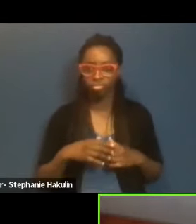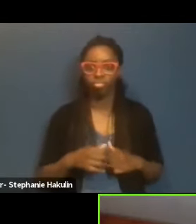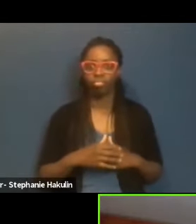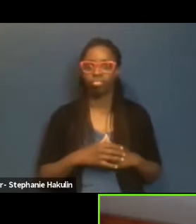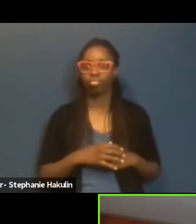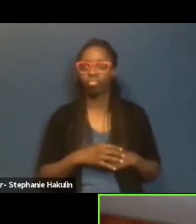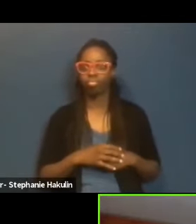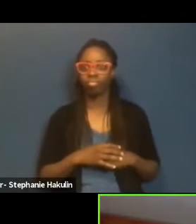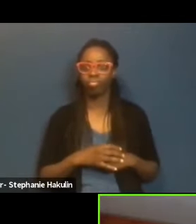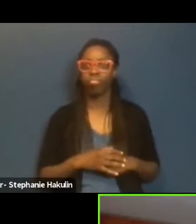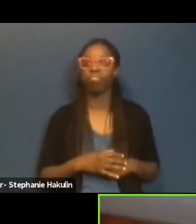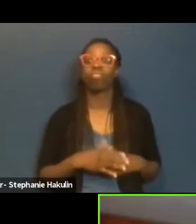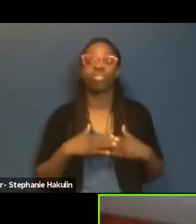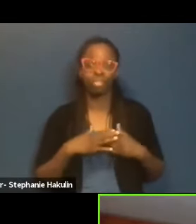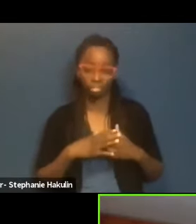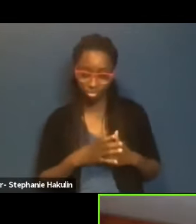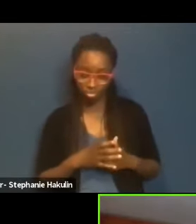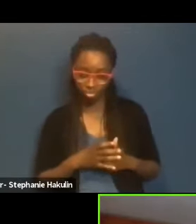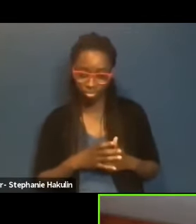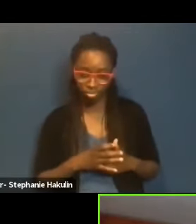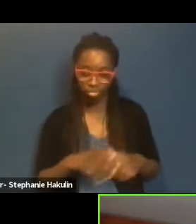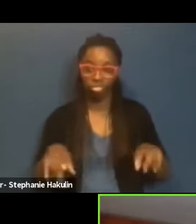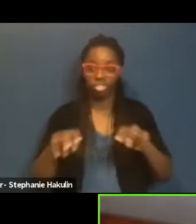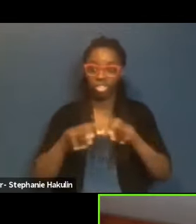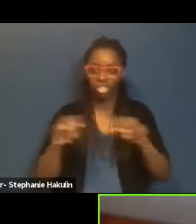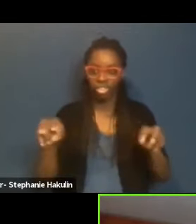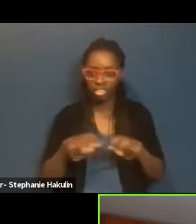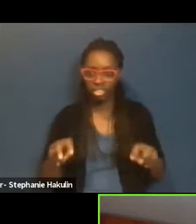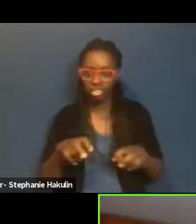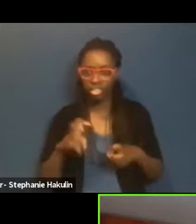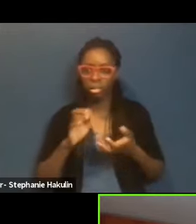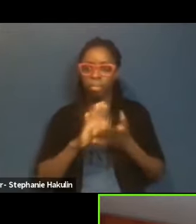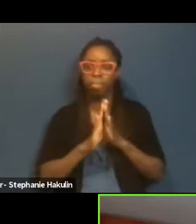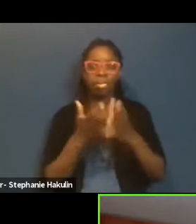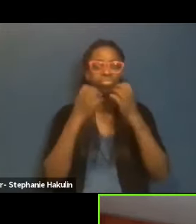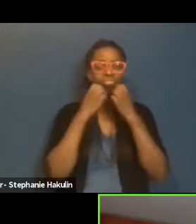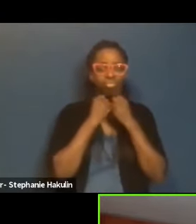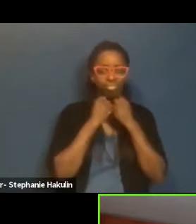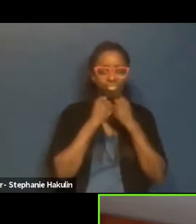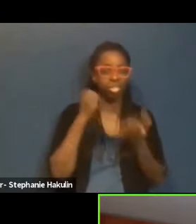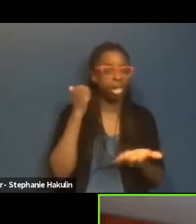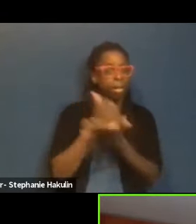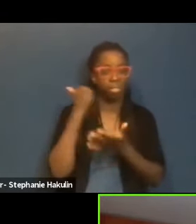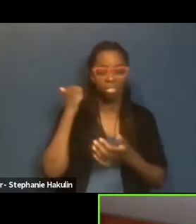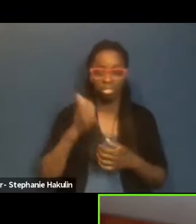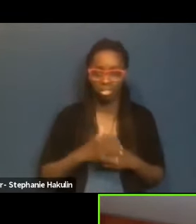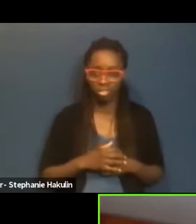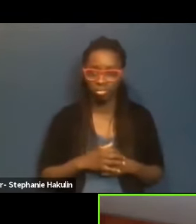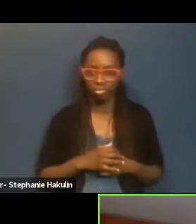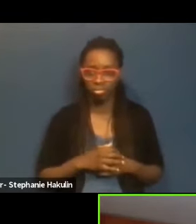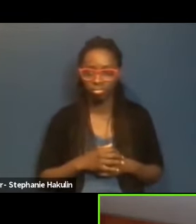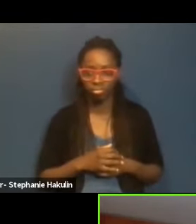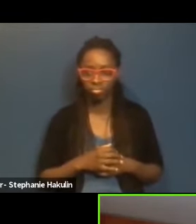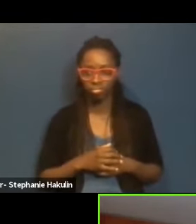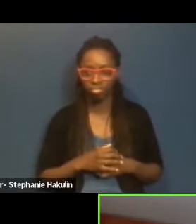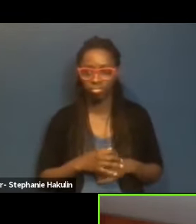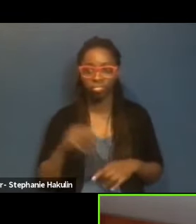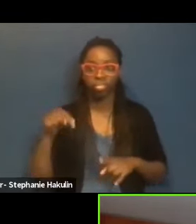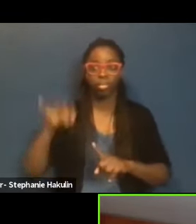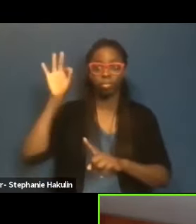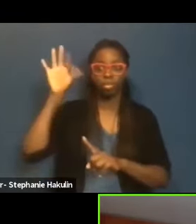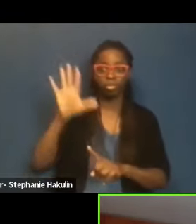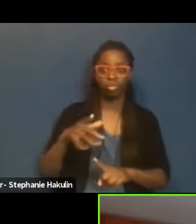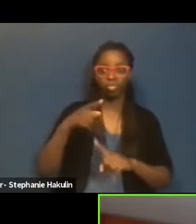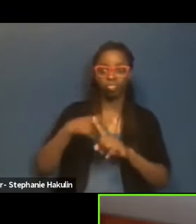flesh like a host so it becomes sanctified. Amen. A litany from Maria Milagrosa. Our Lady